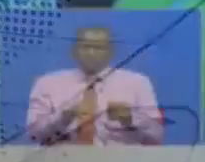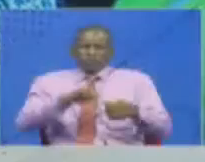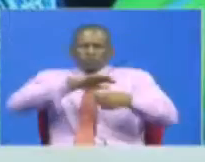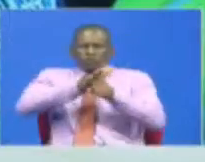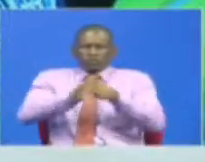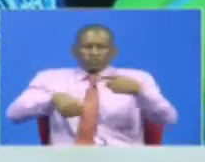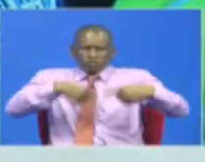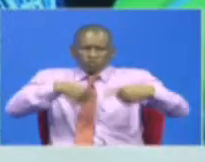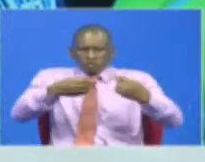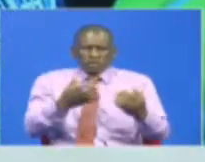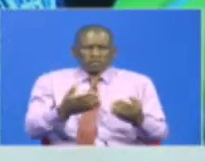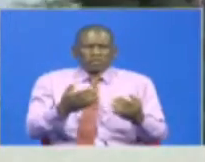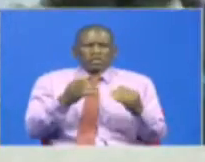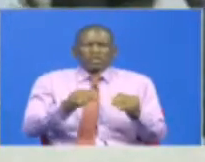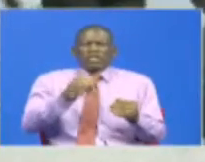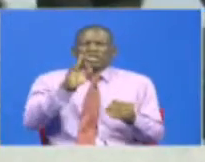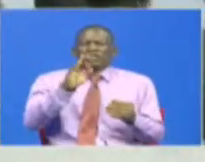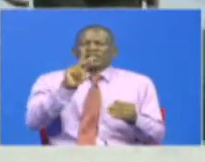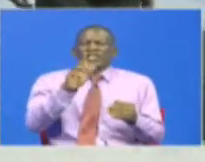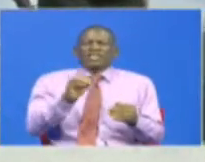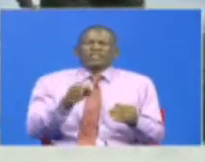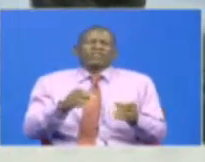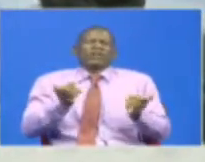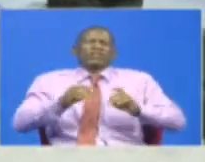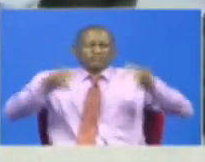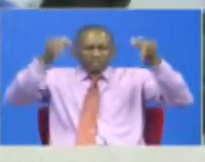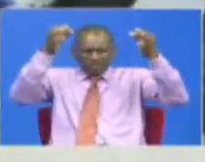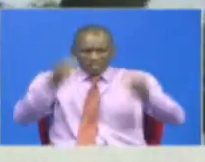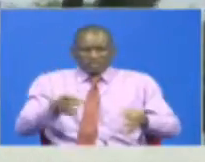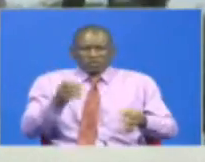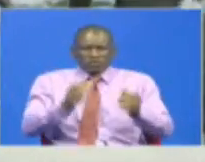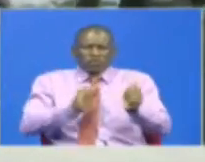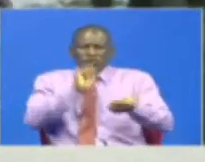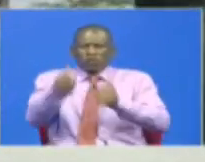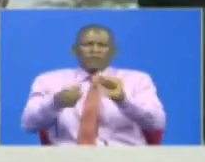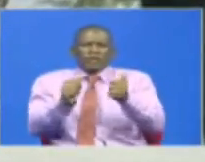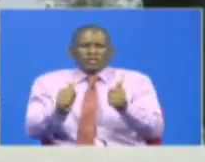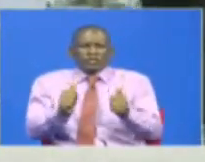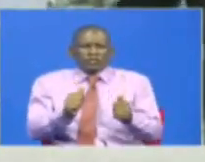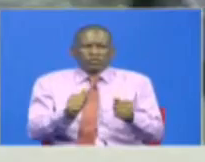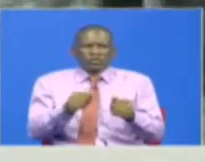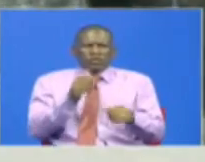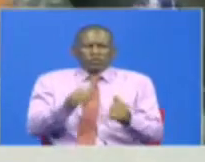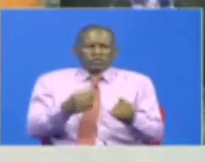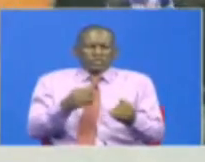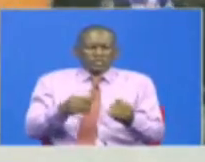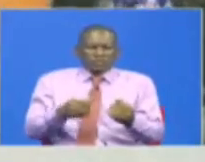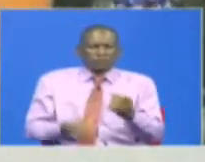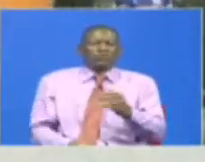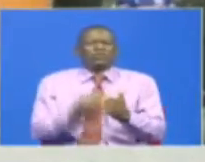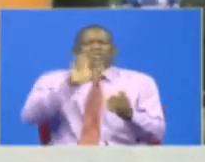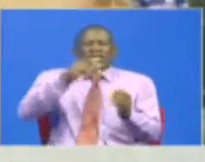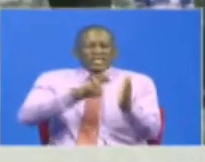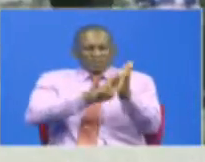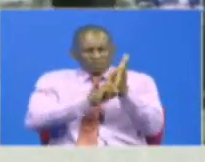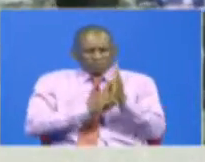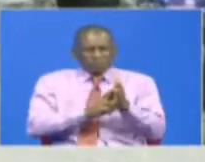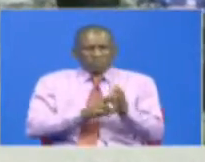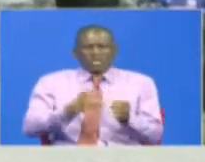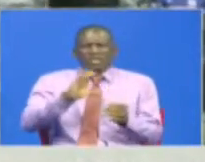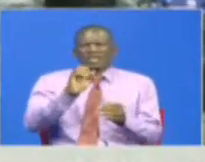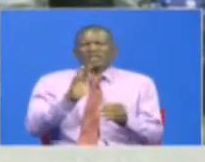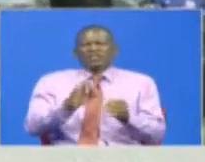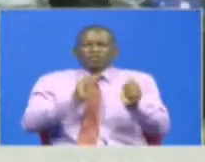FKF is yet to decide on the fate of its top-tier national competition, which produces Kenya's representative to the CAF Confederation's Cup